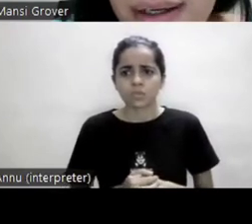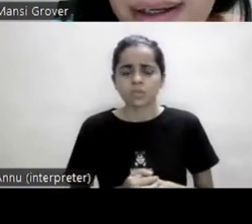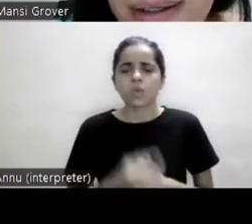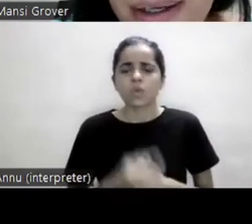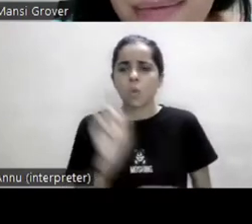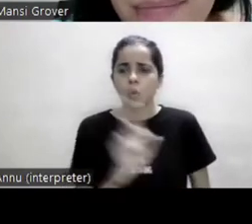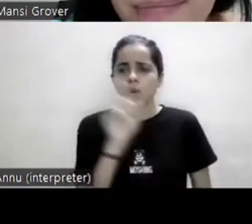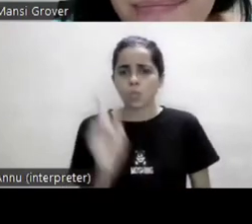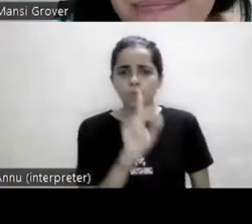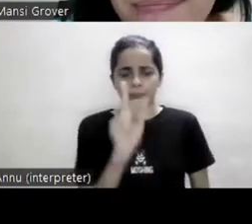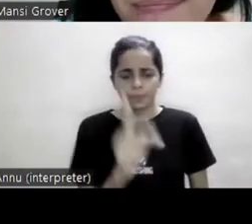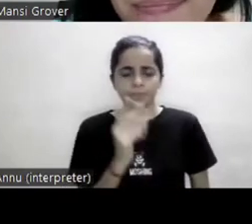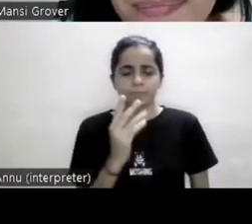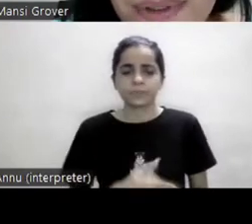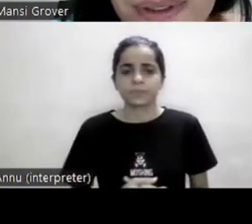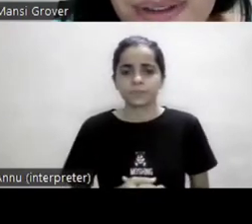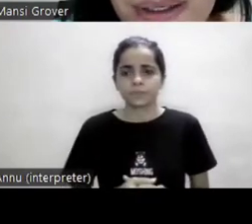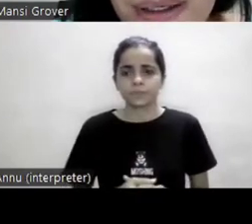one.